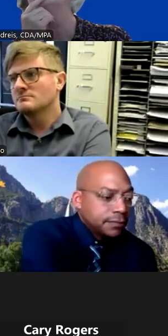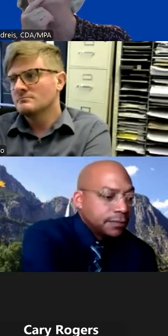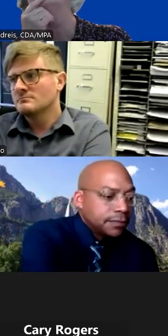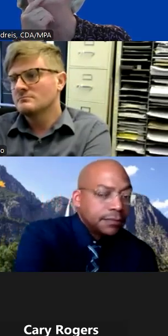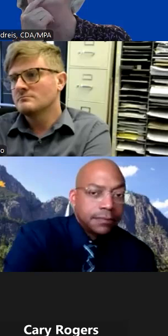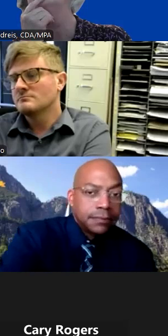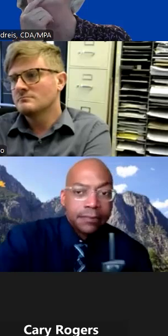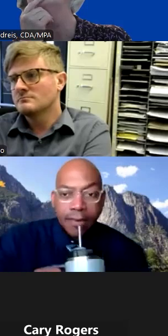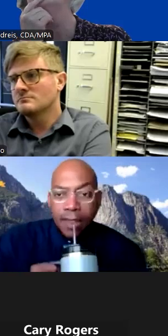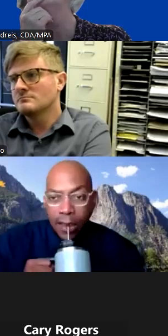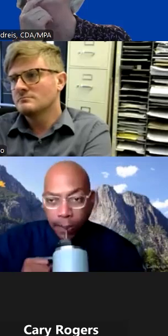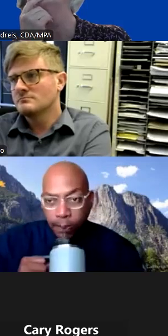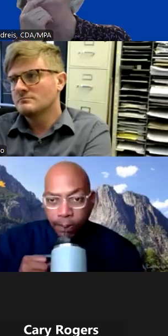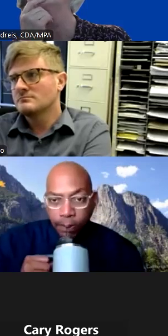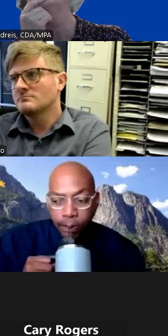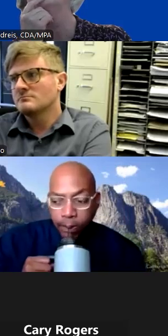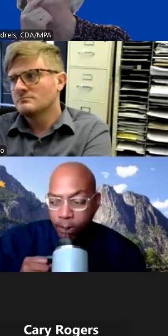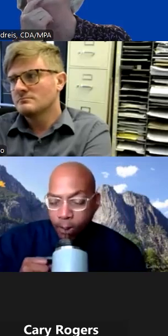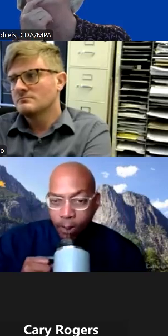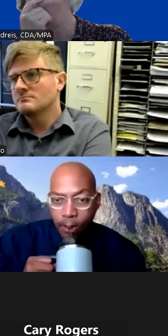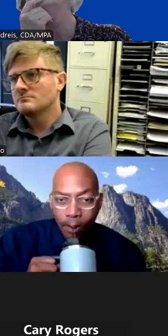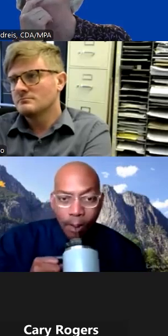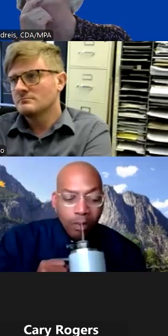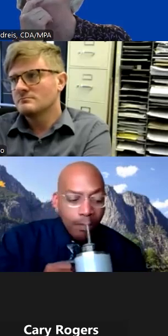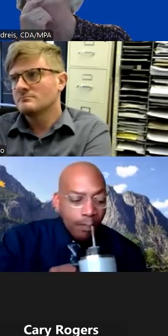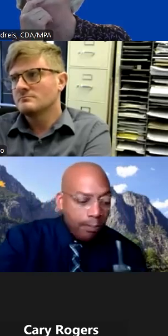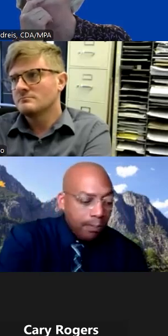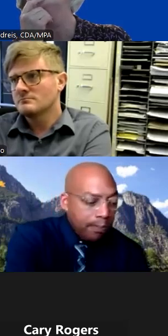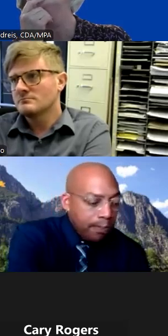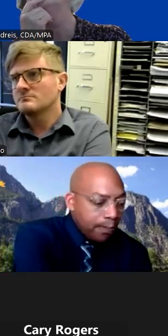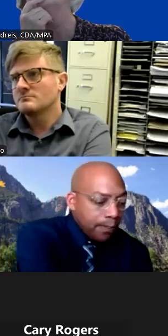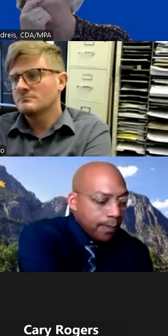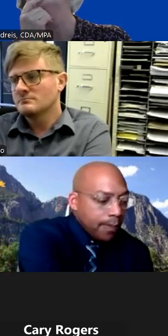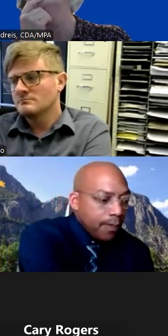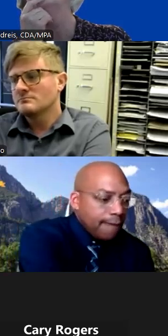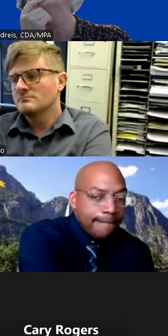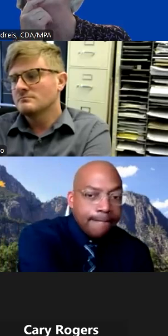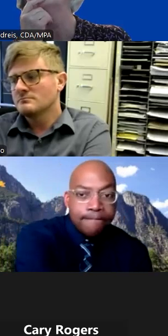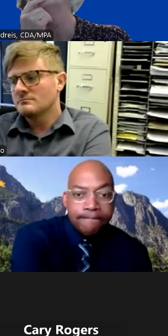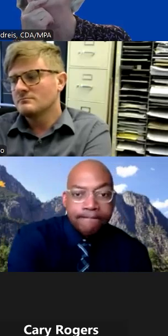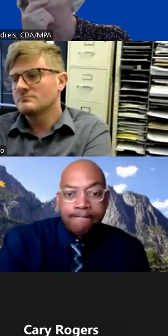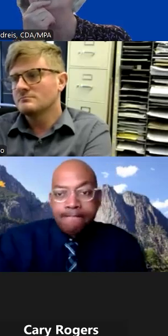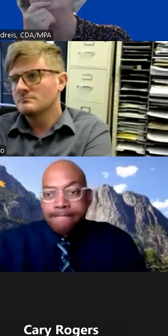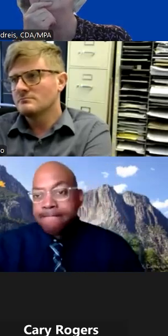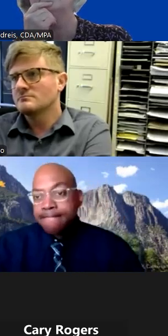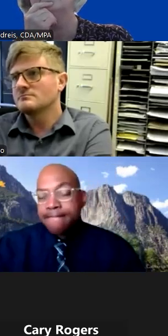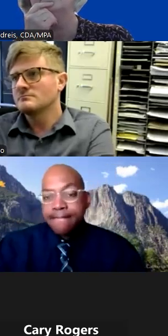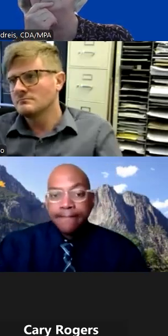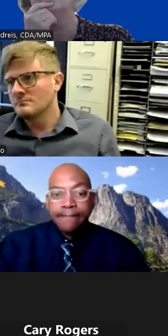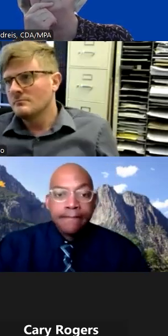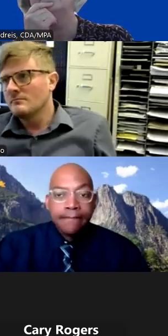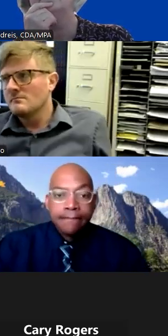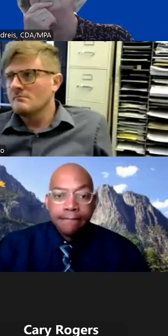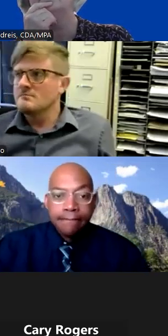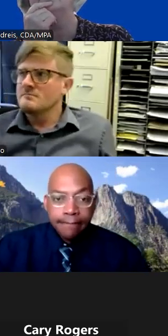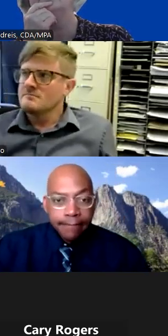Empire, they have a waiting list. They just do not have the capacity to handle and support the patient that I saw yesterday, for example. And